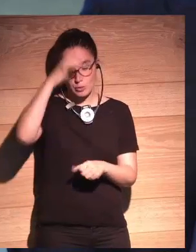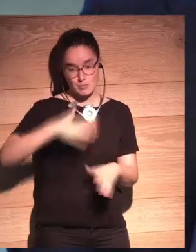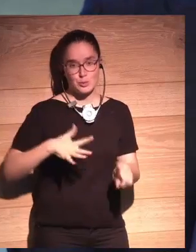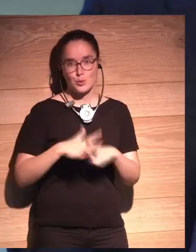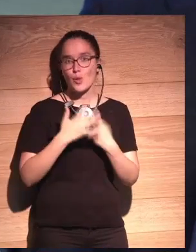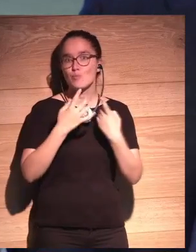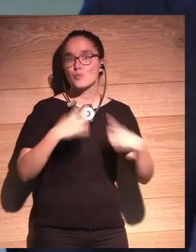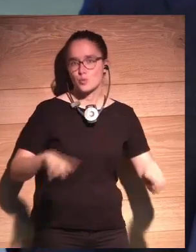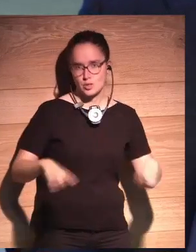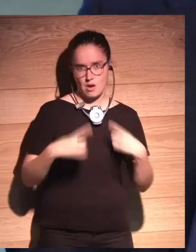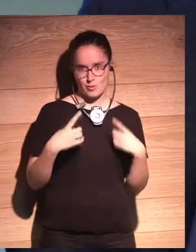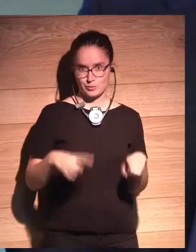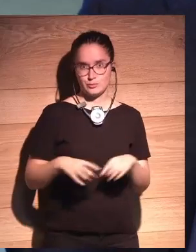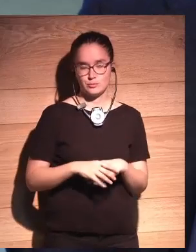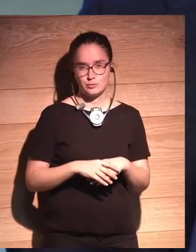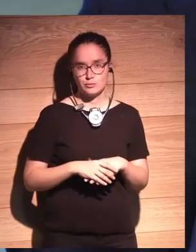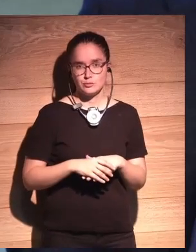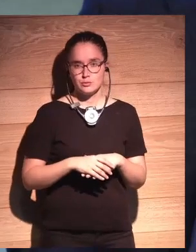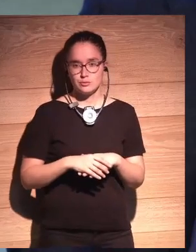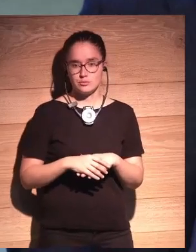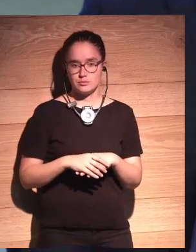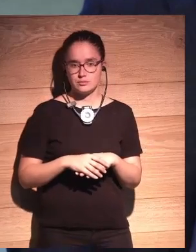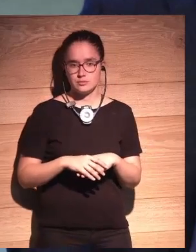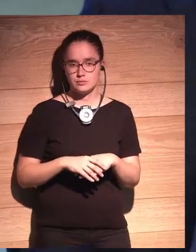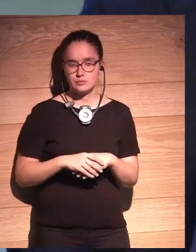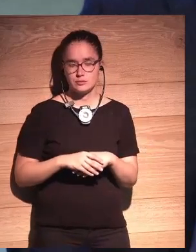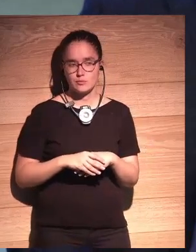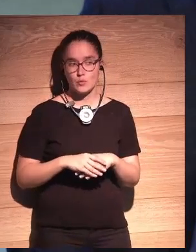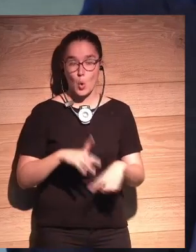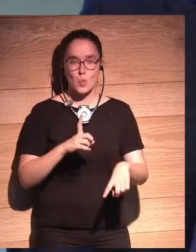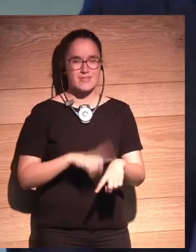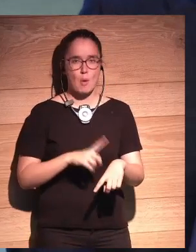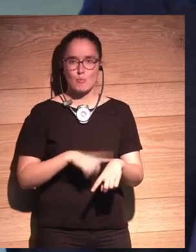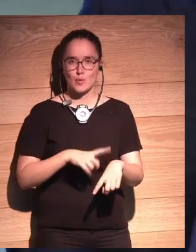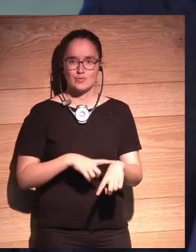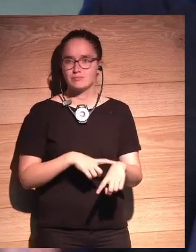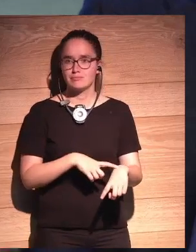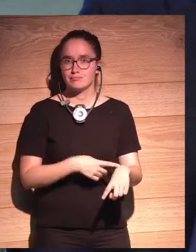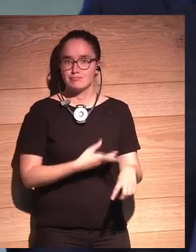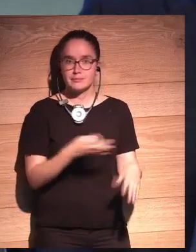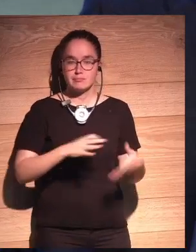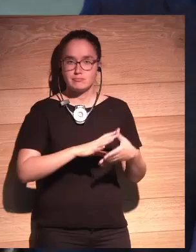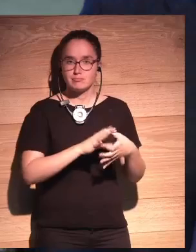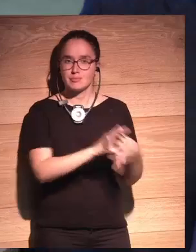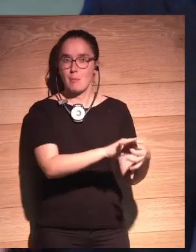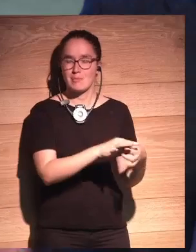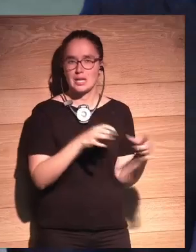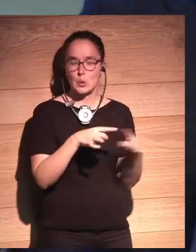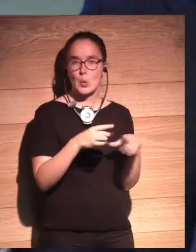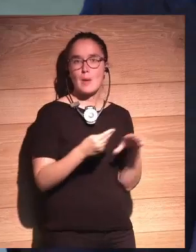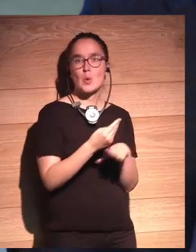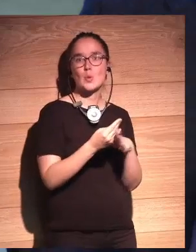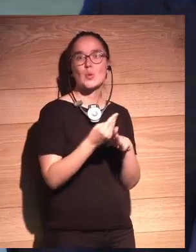have the timing on everything, so that the people, the production of the culture or the